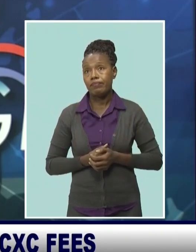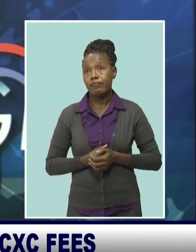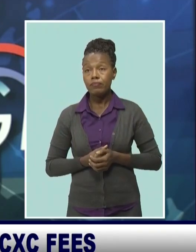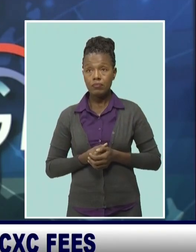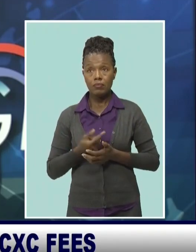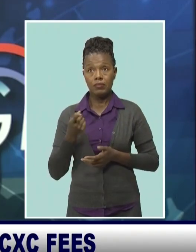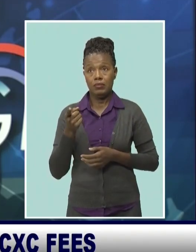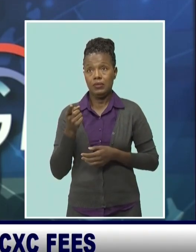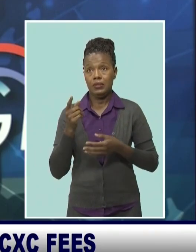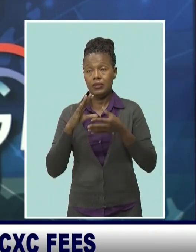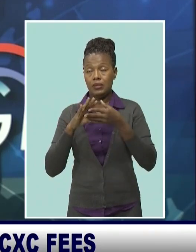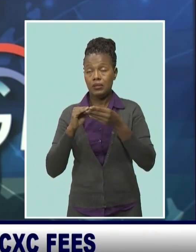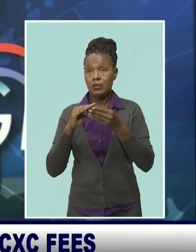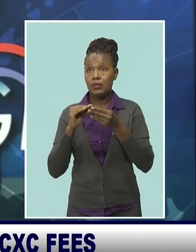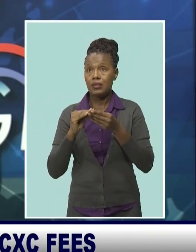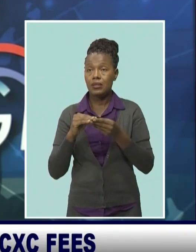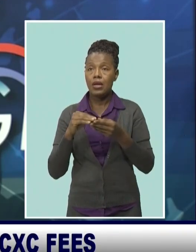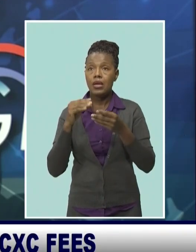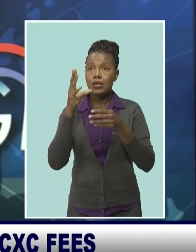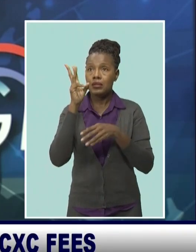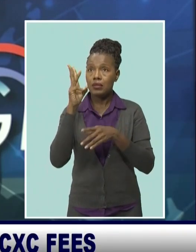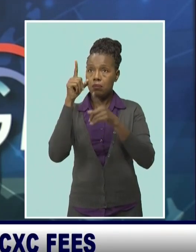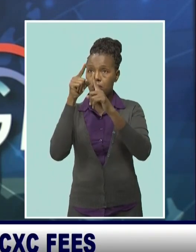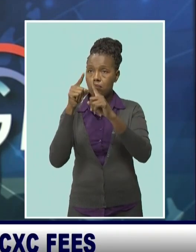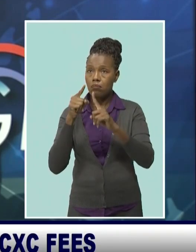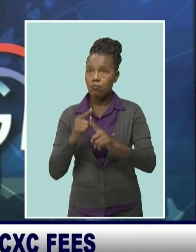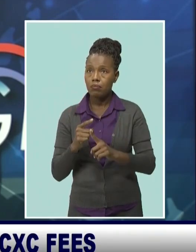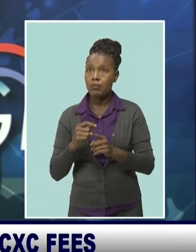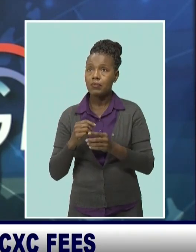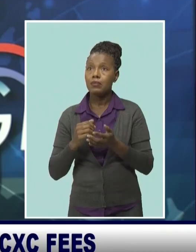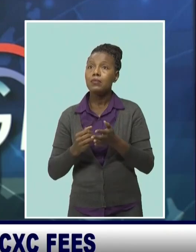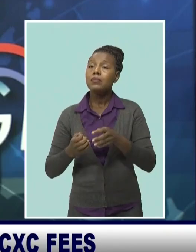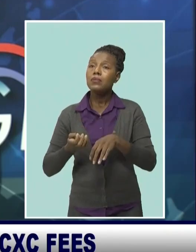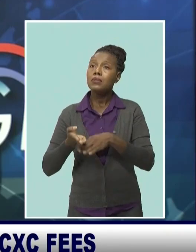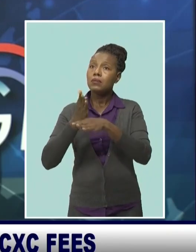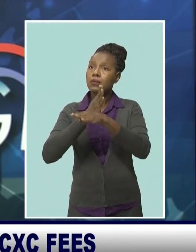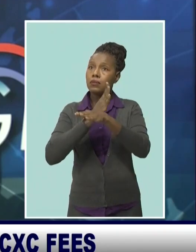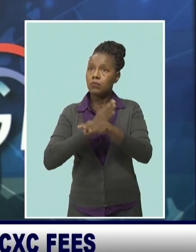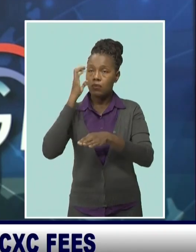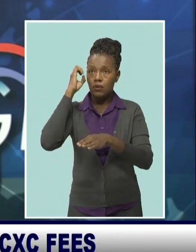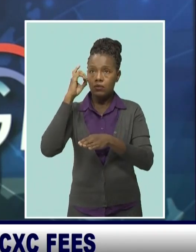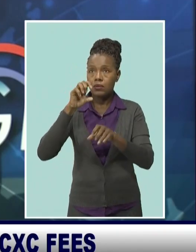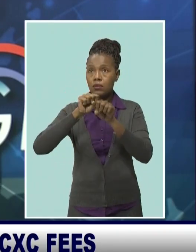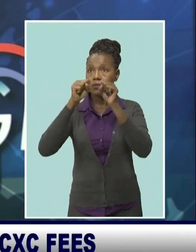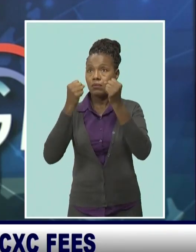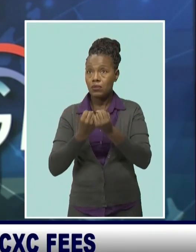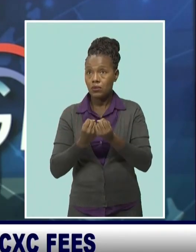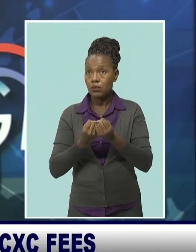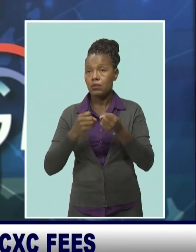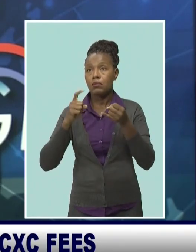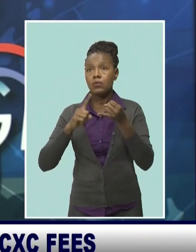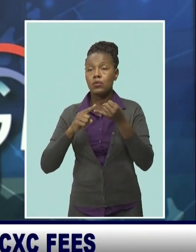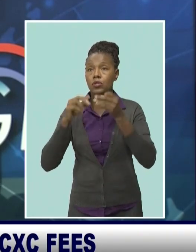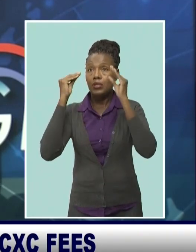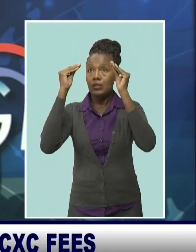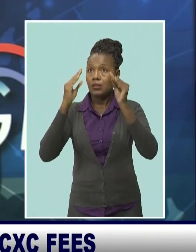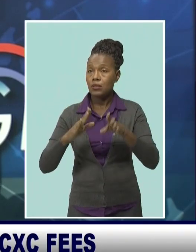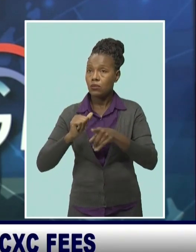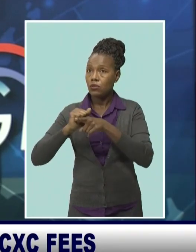has also outlined a 6-point plan for improving the education system, which will include enhancing teacher training, student outcomes,